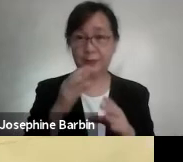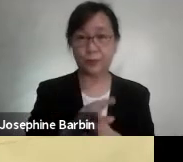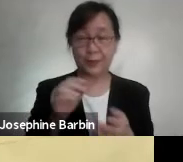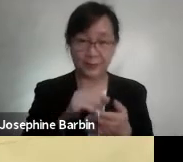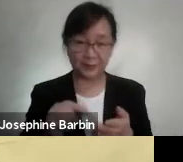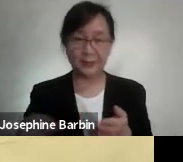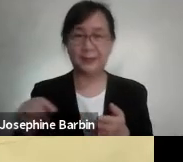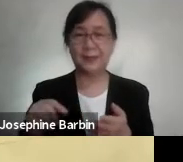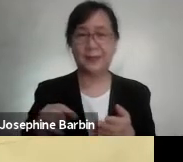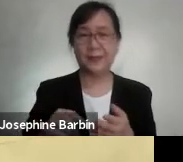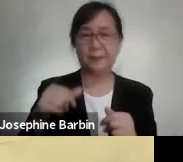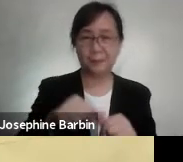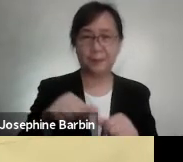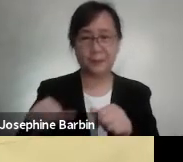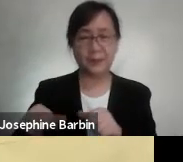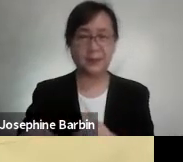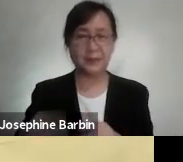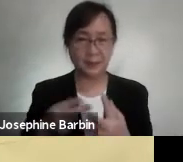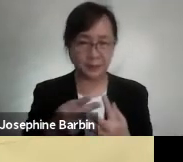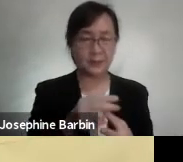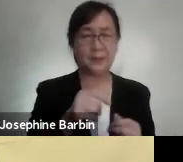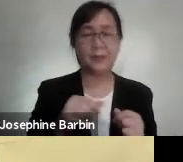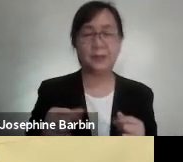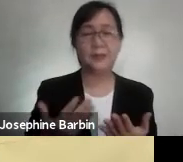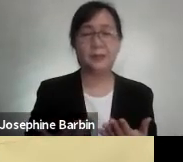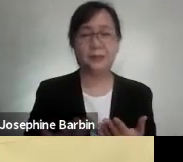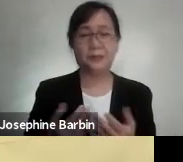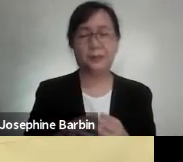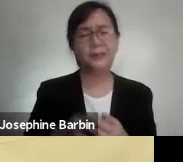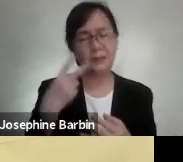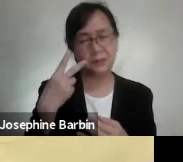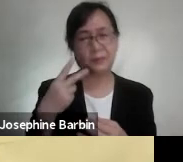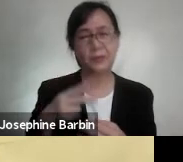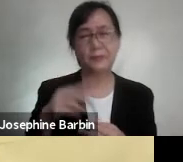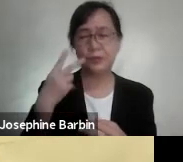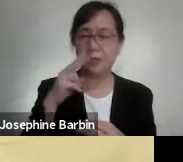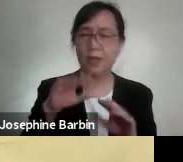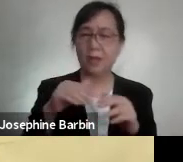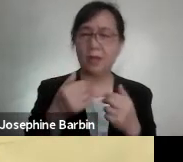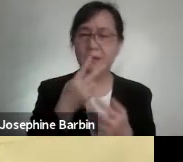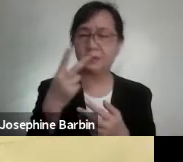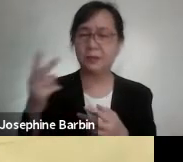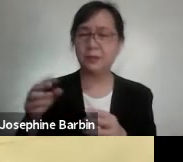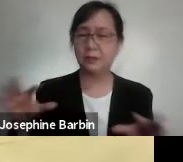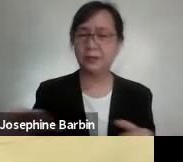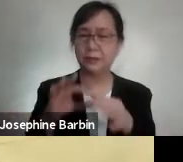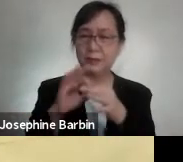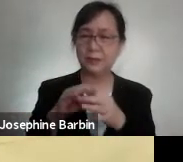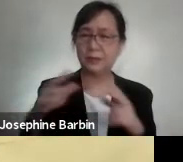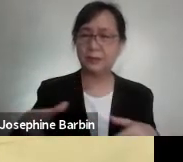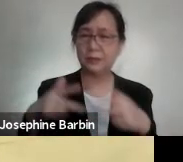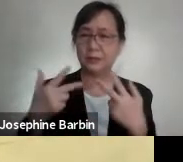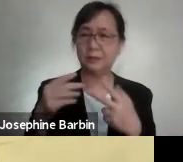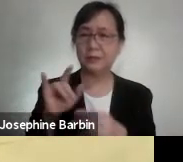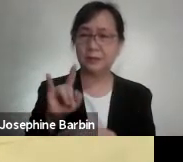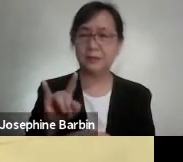on, to generate some rich data about their perceptions and experiences of their rights in relation to digital media.